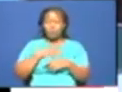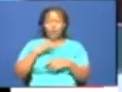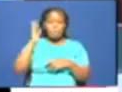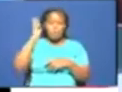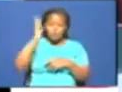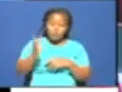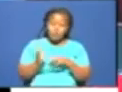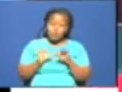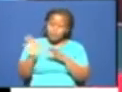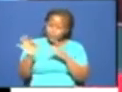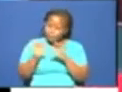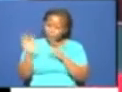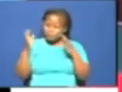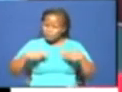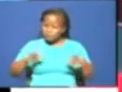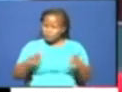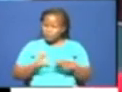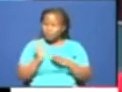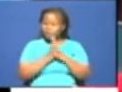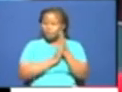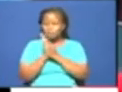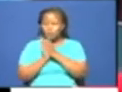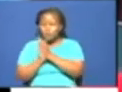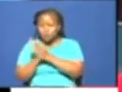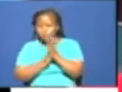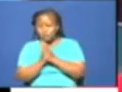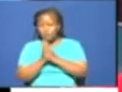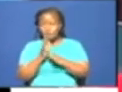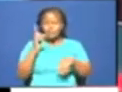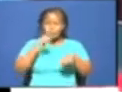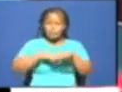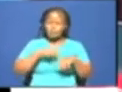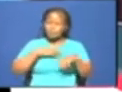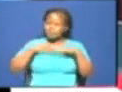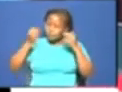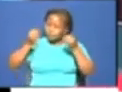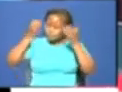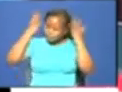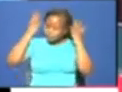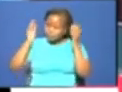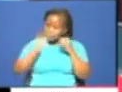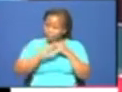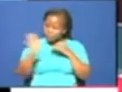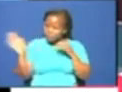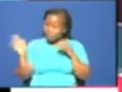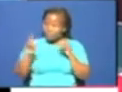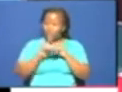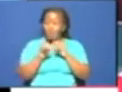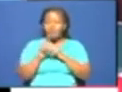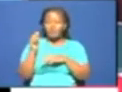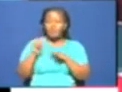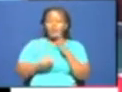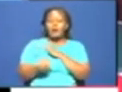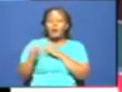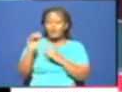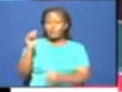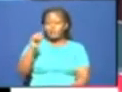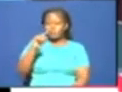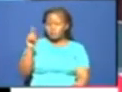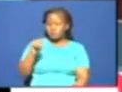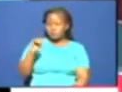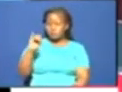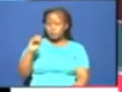people's aspirations as I understand them under the Azimio la Umoja,